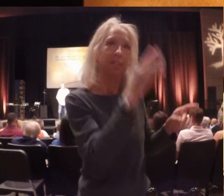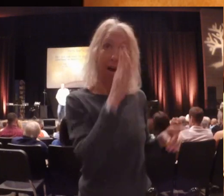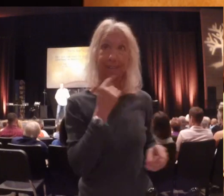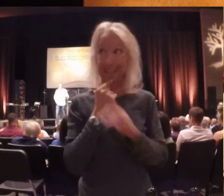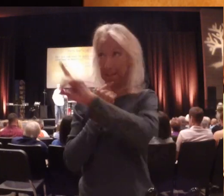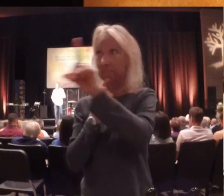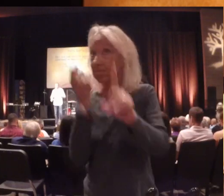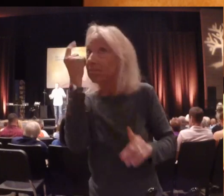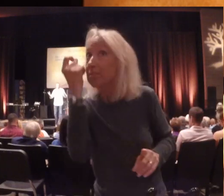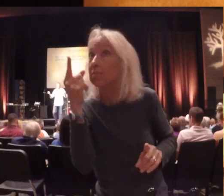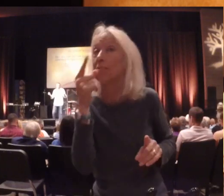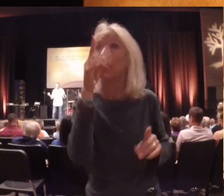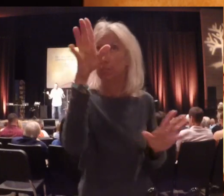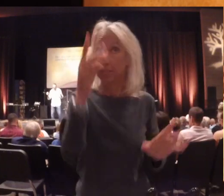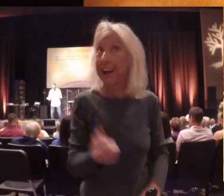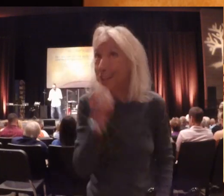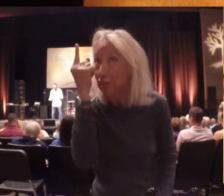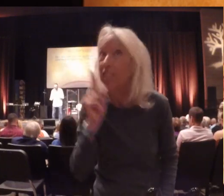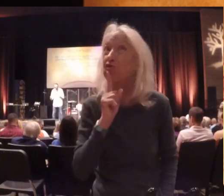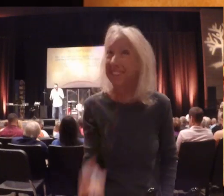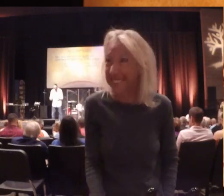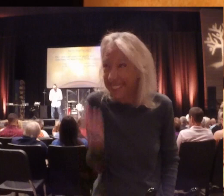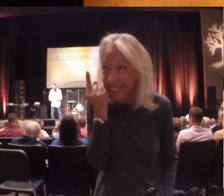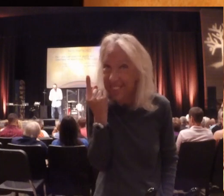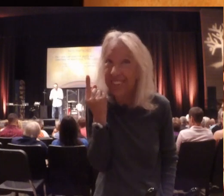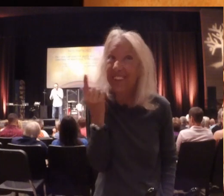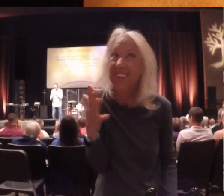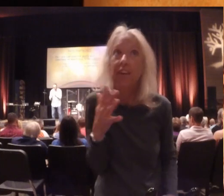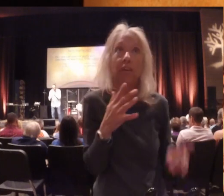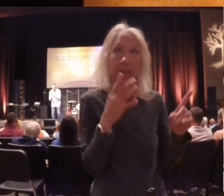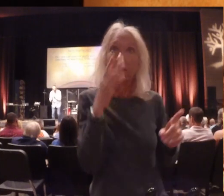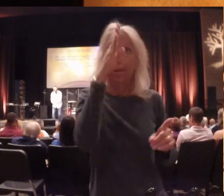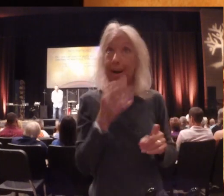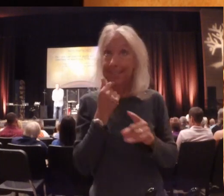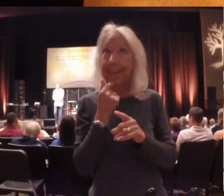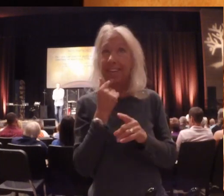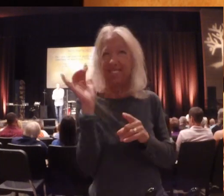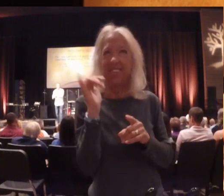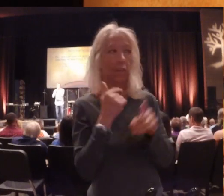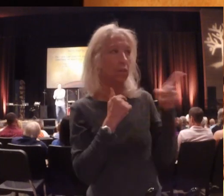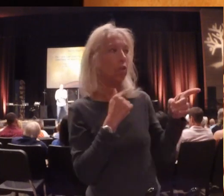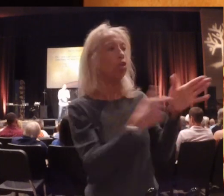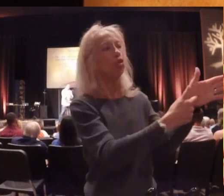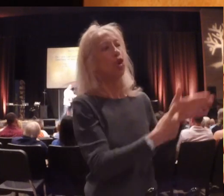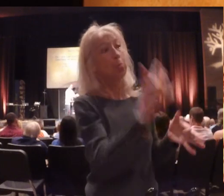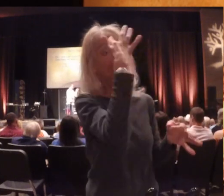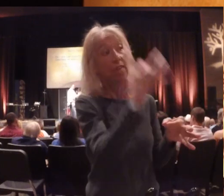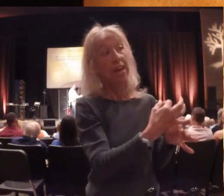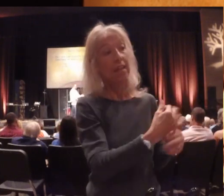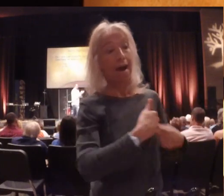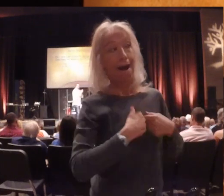me, let me say that again, I don't think you guys really grasp that. That's a huge statement. Show me your faith,